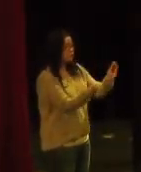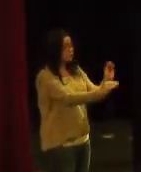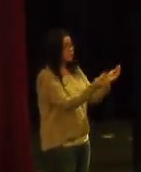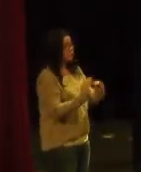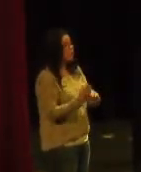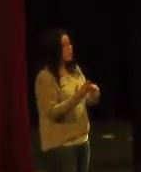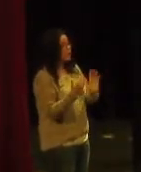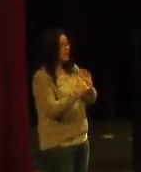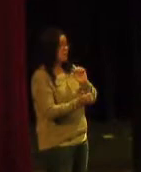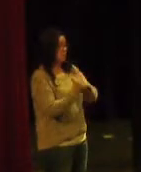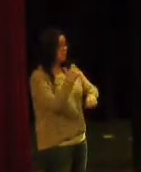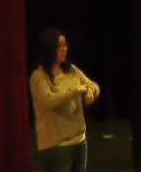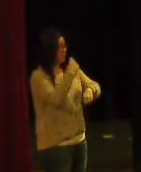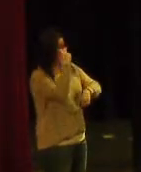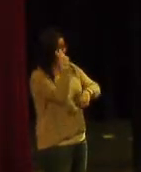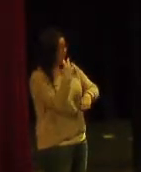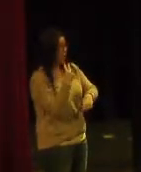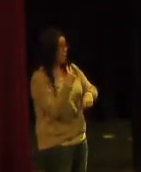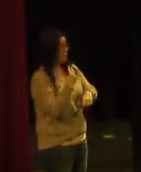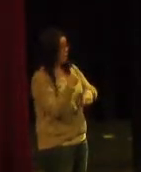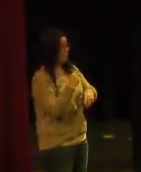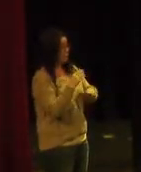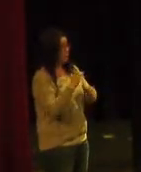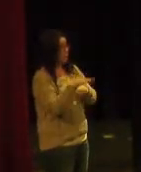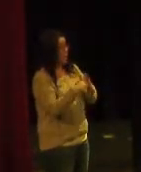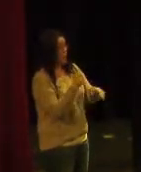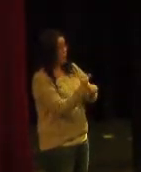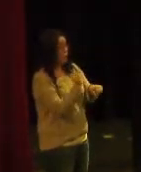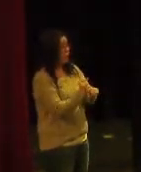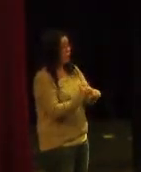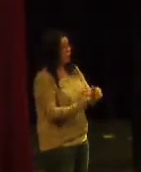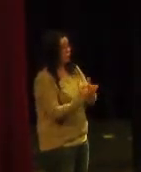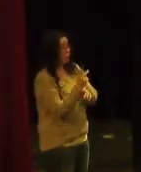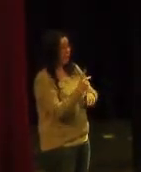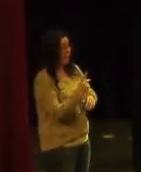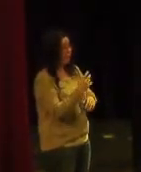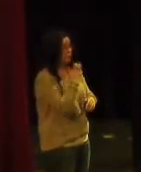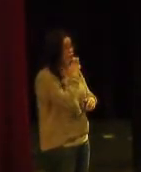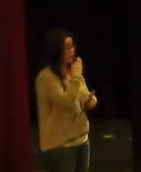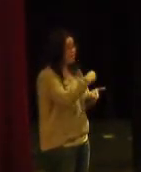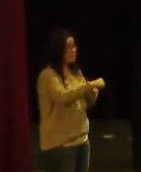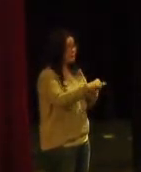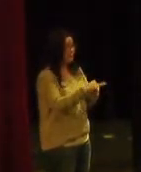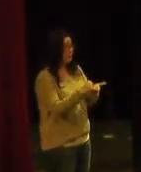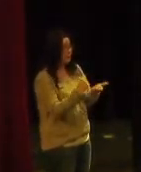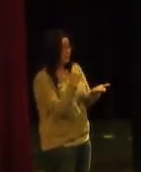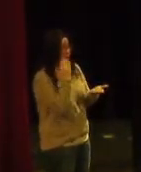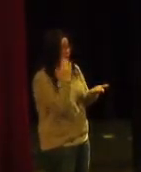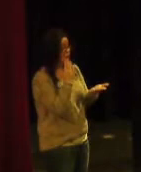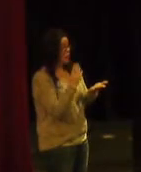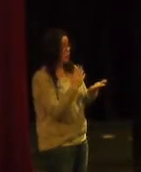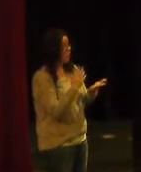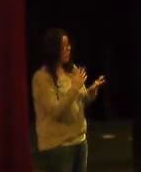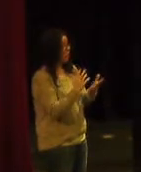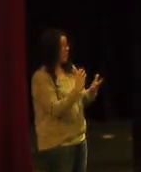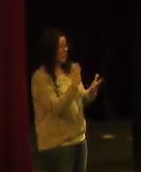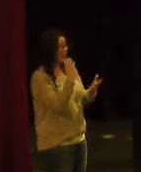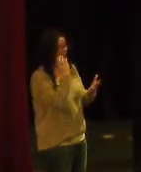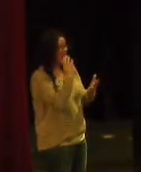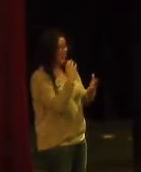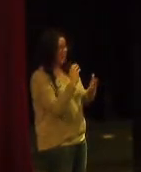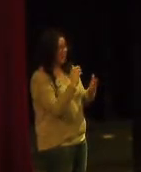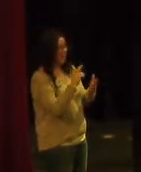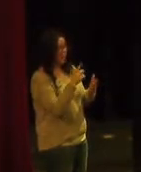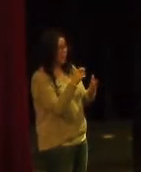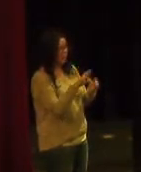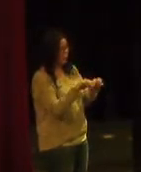doing primarily from Mexico that did all the landscaping, planting, and they did grass seed, did that landscaping with that thick rubber stuff that